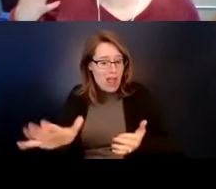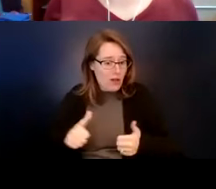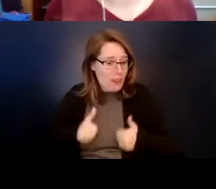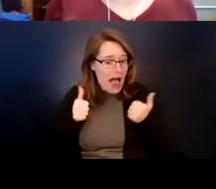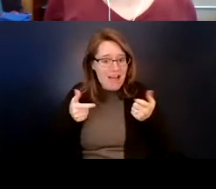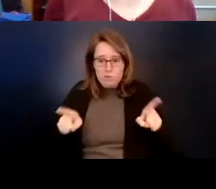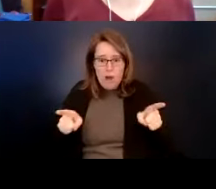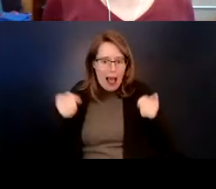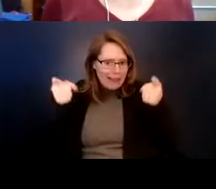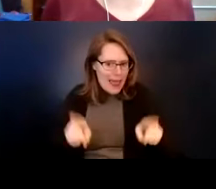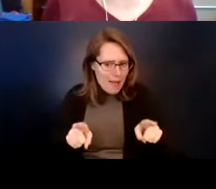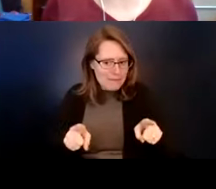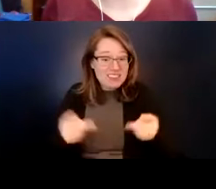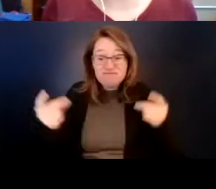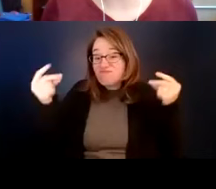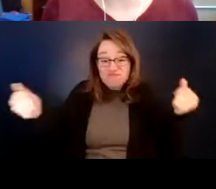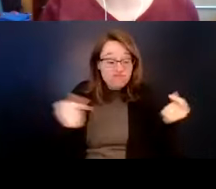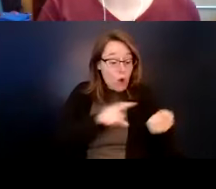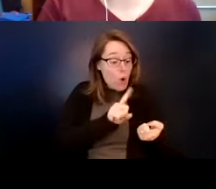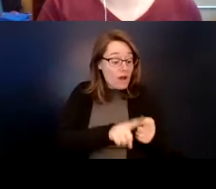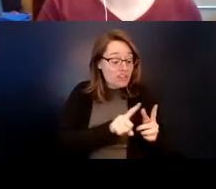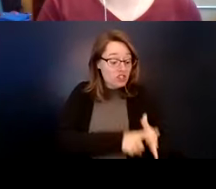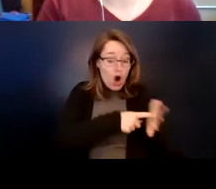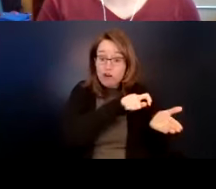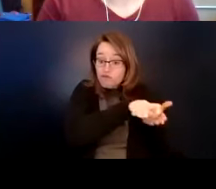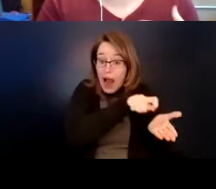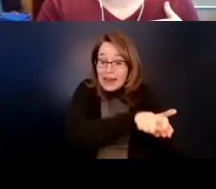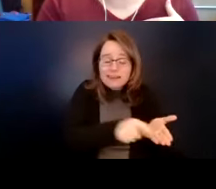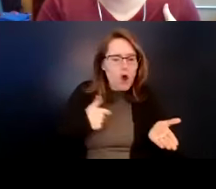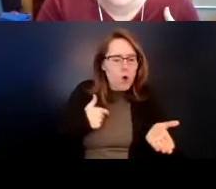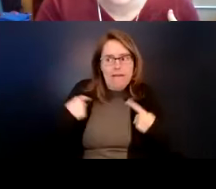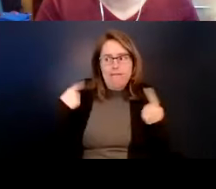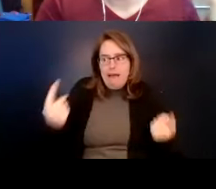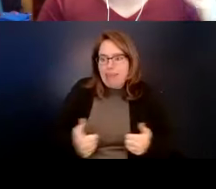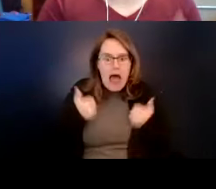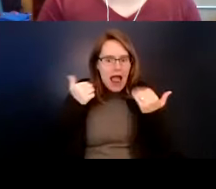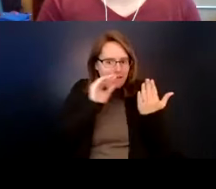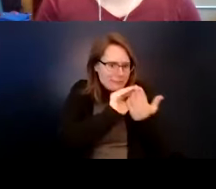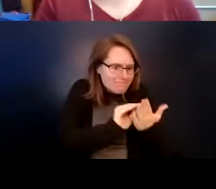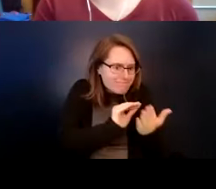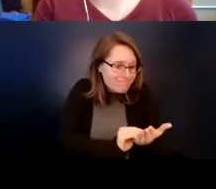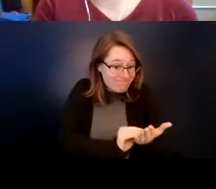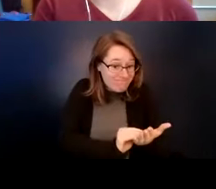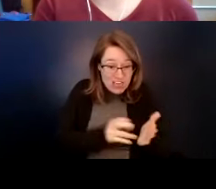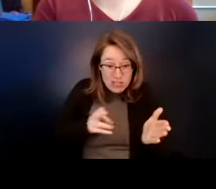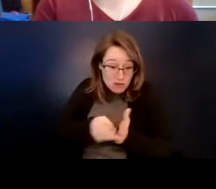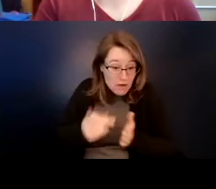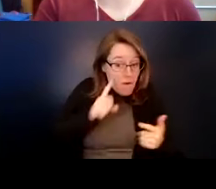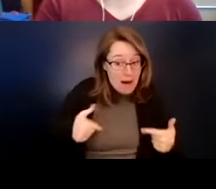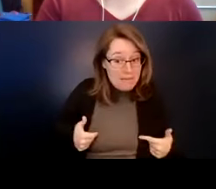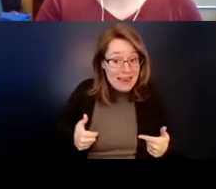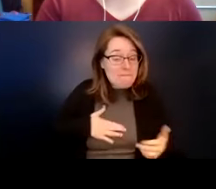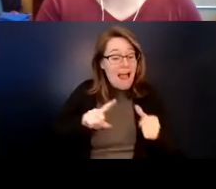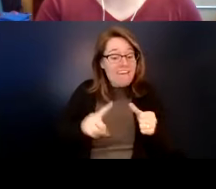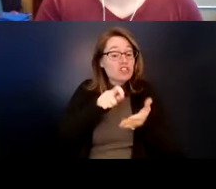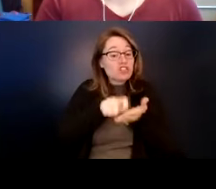the moment we learn to write, we've been putting our lives down on paper. And I know this is true for me. I started my first journal when I